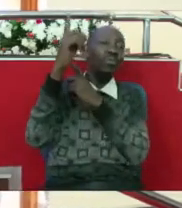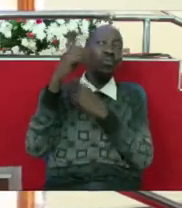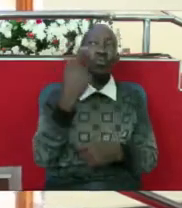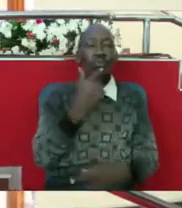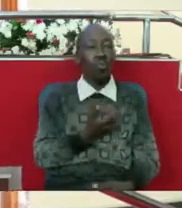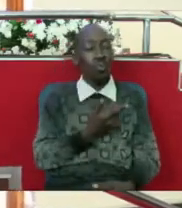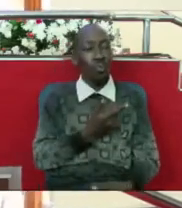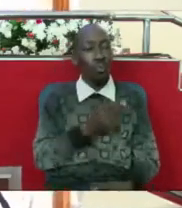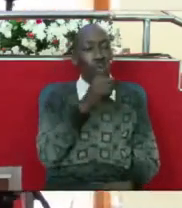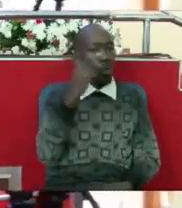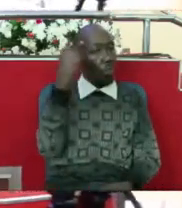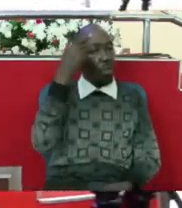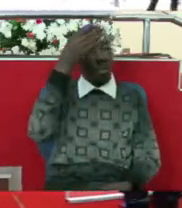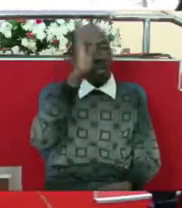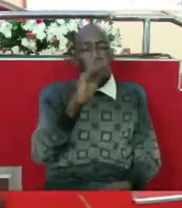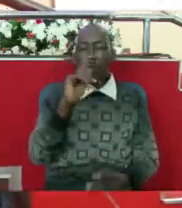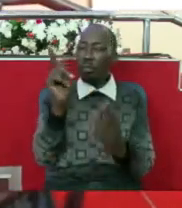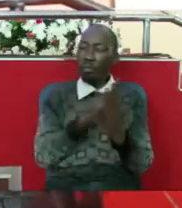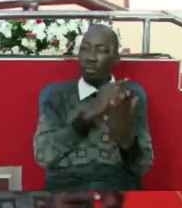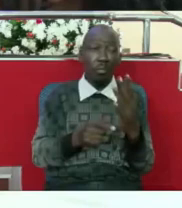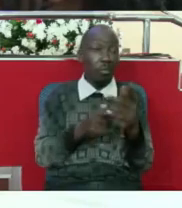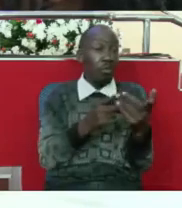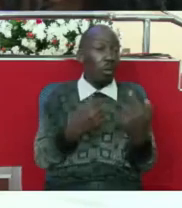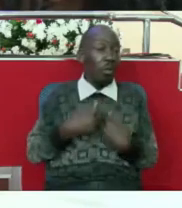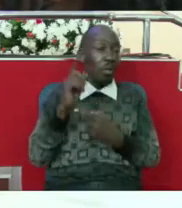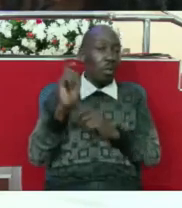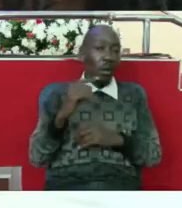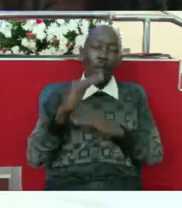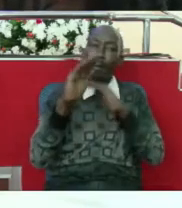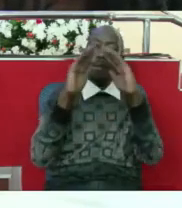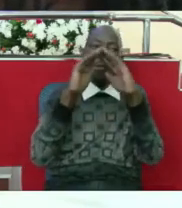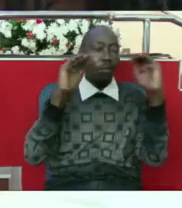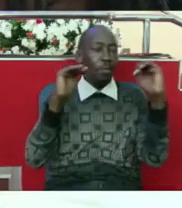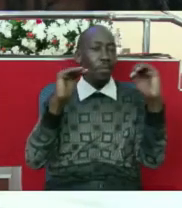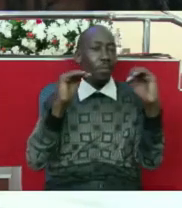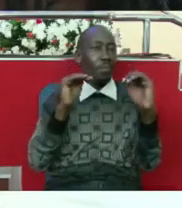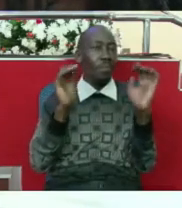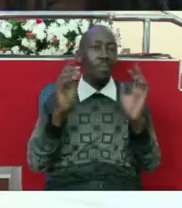If you think God is the one that did it, then you end up having to bind God.